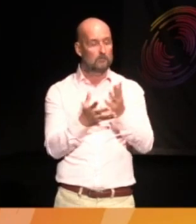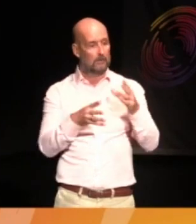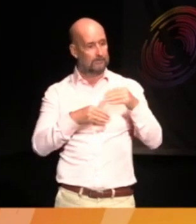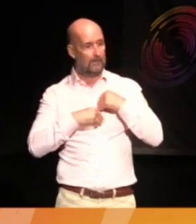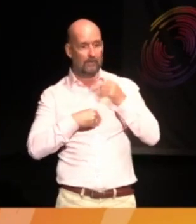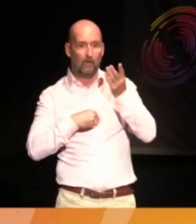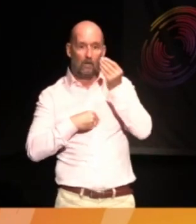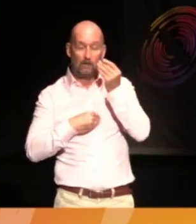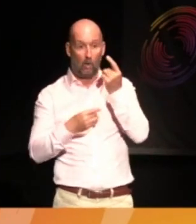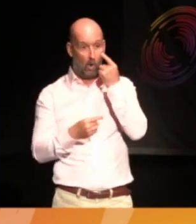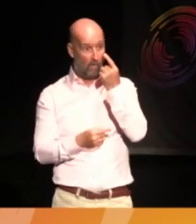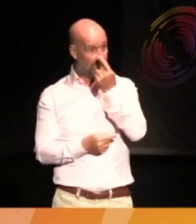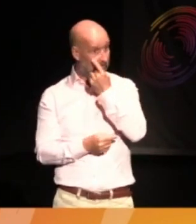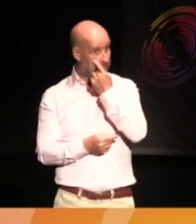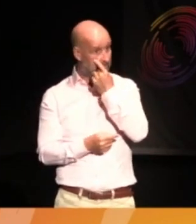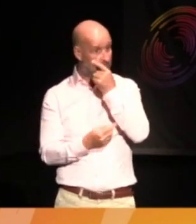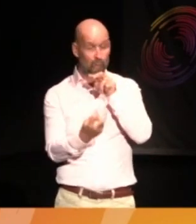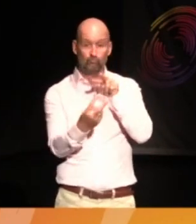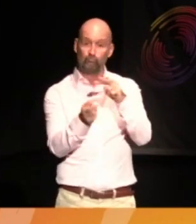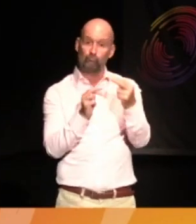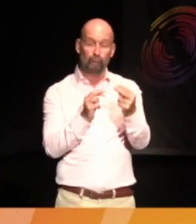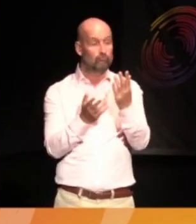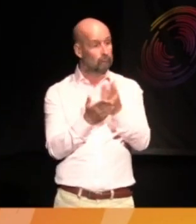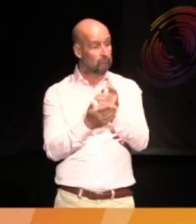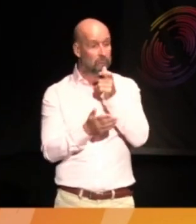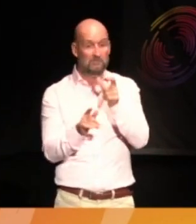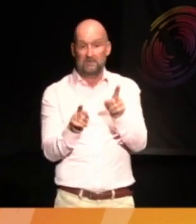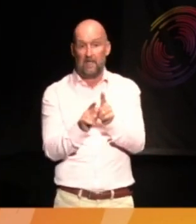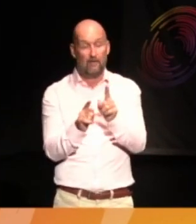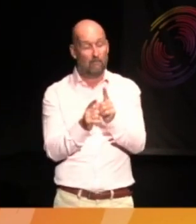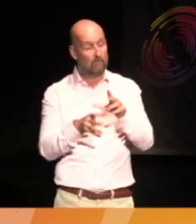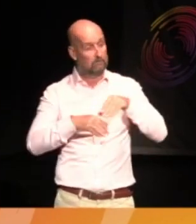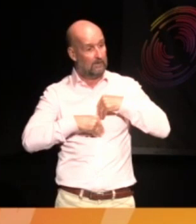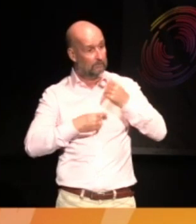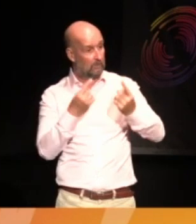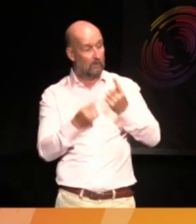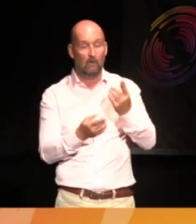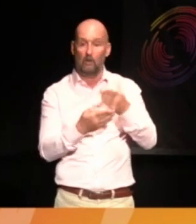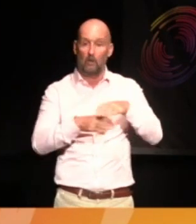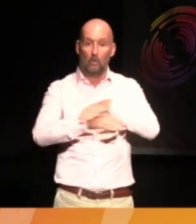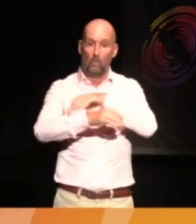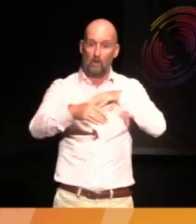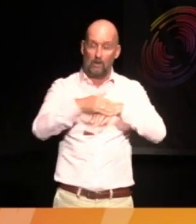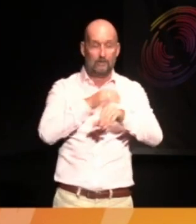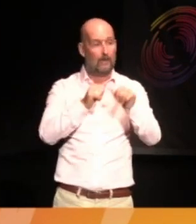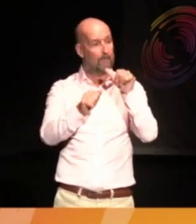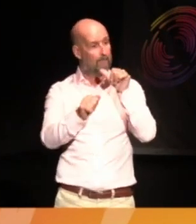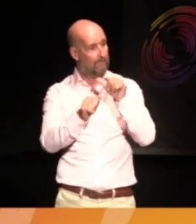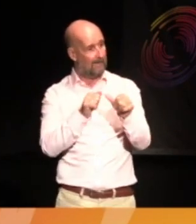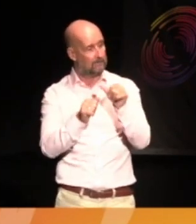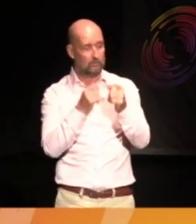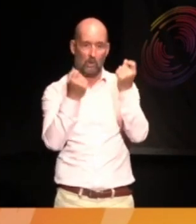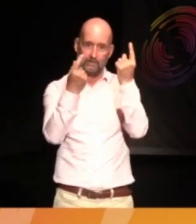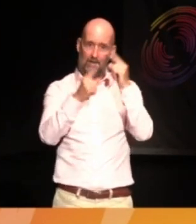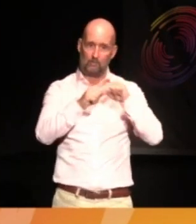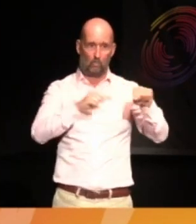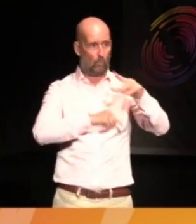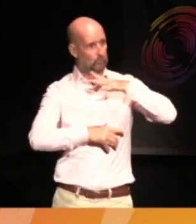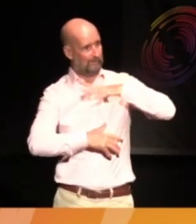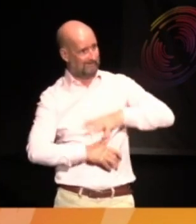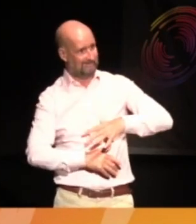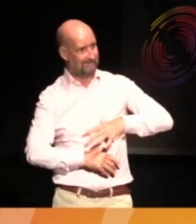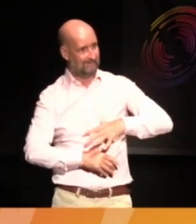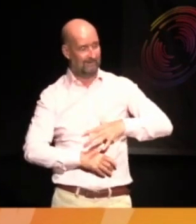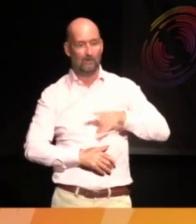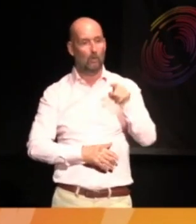Sounds obvious, but nevertheless, the obvious is often worth saying. We need to make an effort to be better, to better understand the needs of those who've